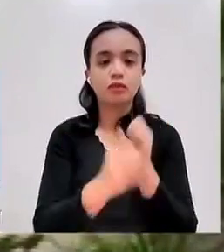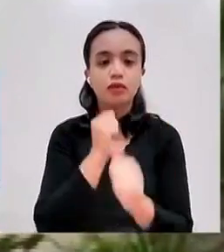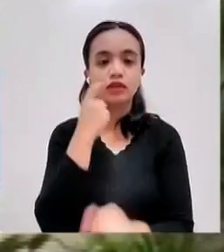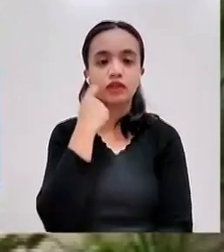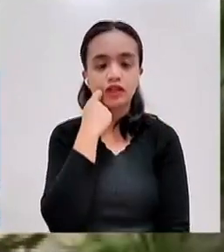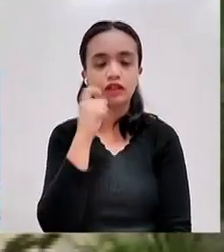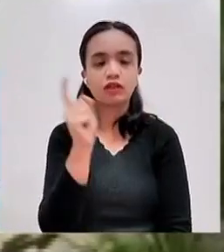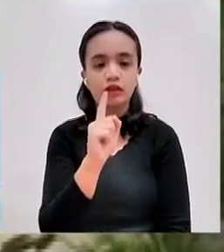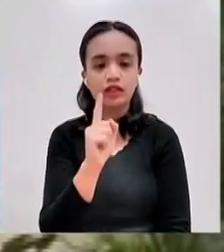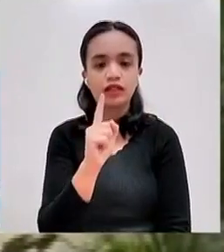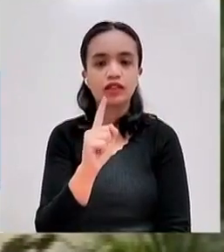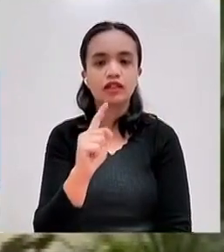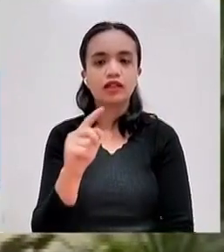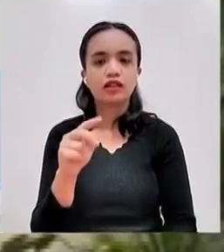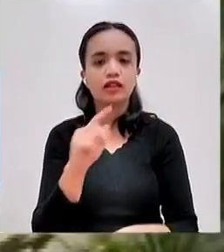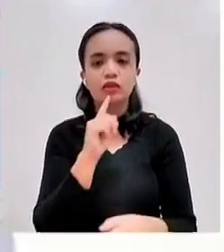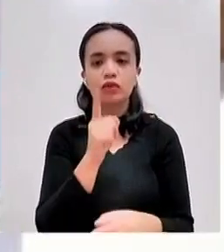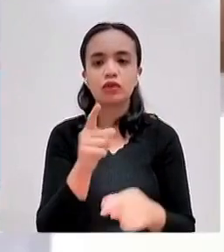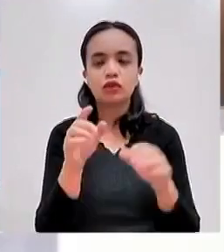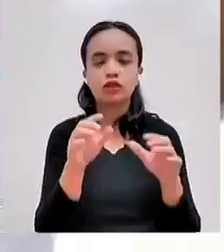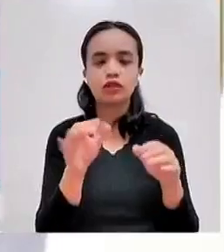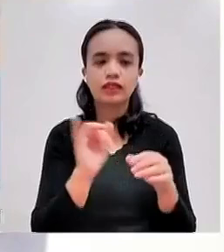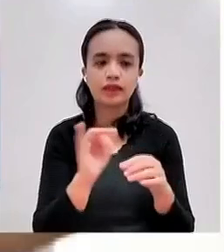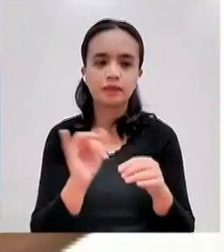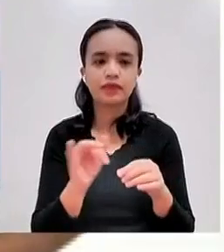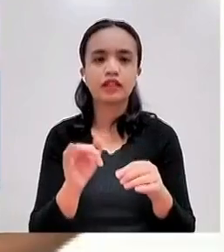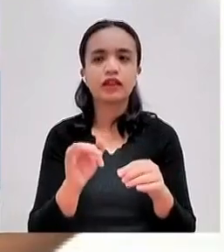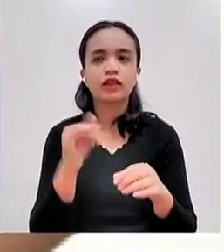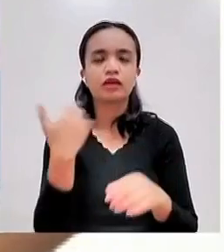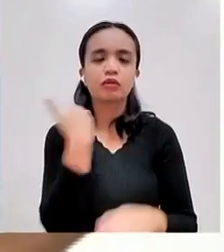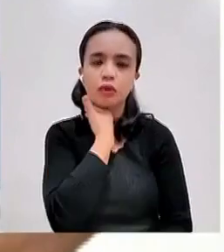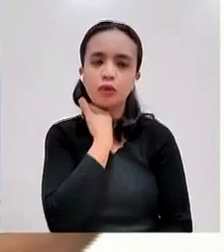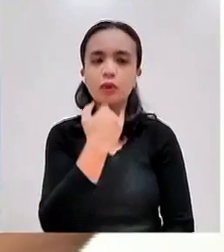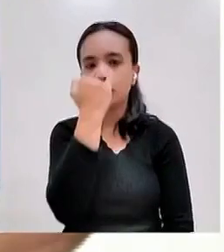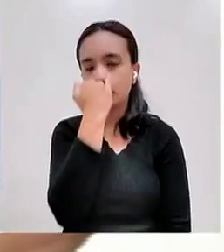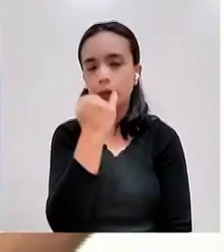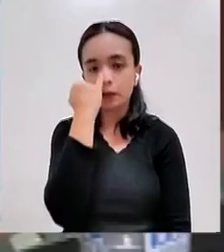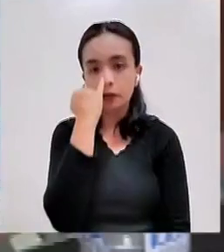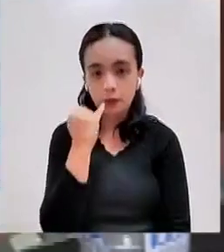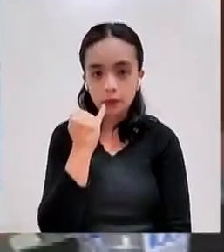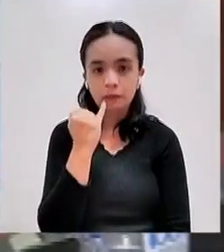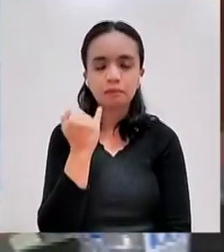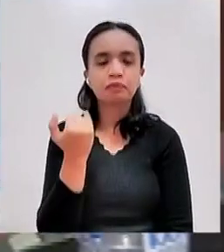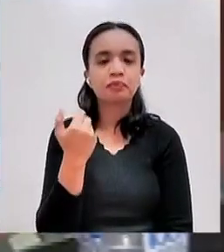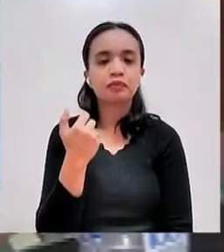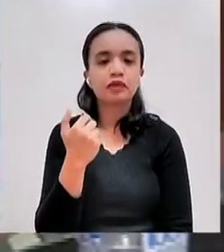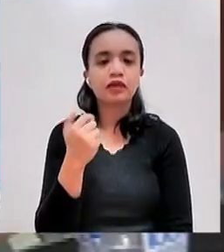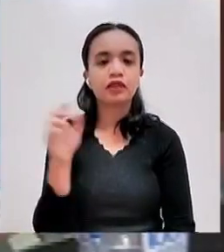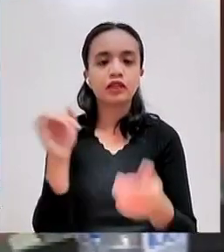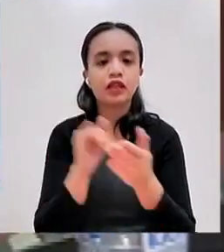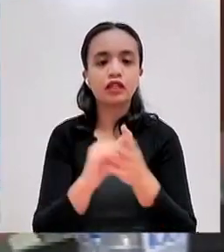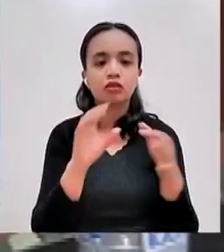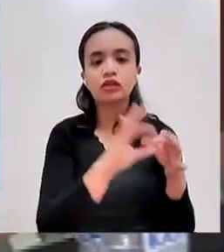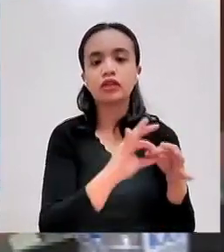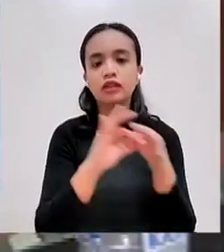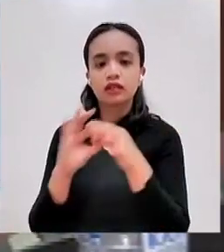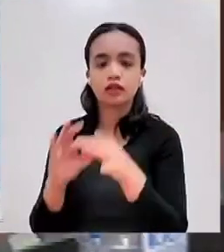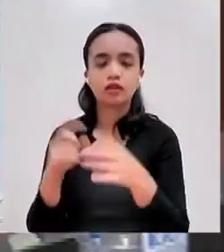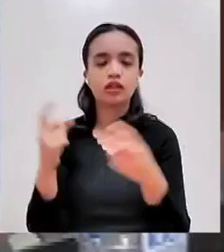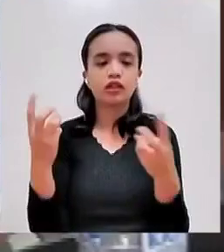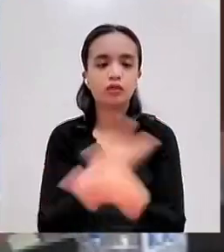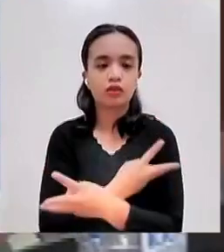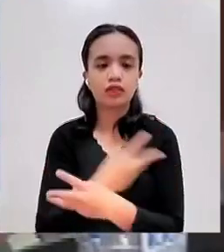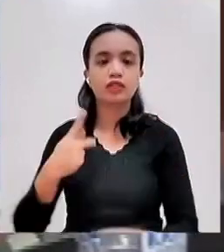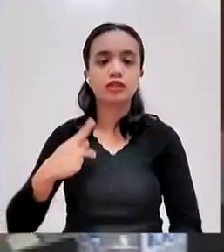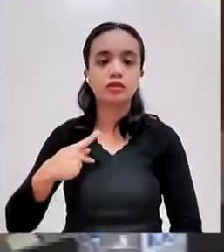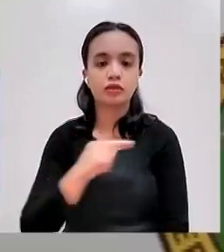are just like common colds and flu, unlike earlier variety, which were associated to severe pneumonia. But the